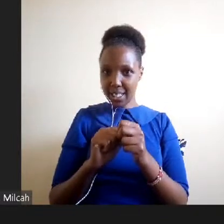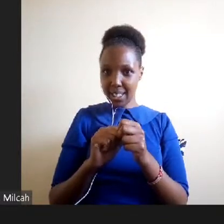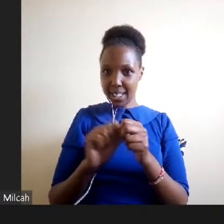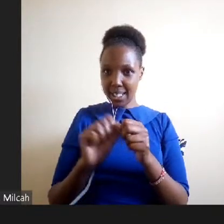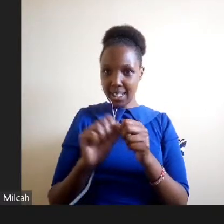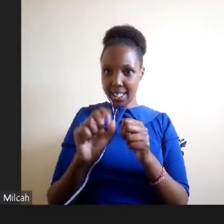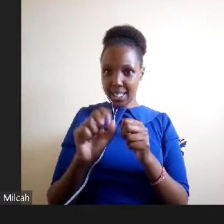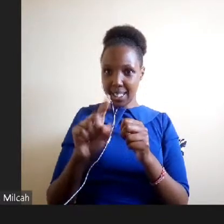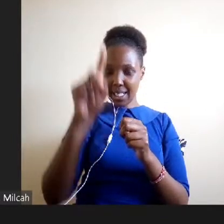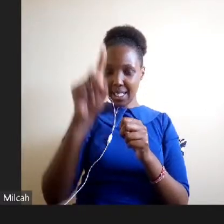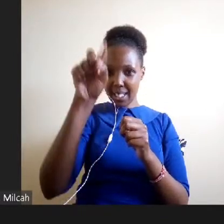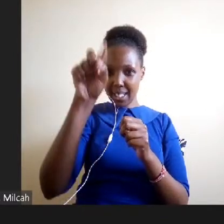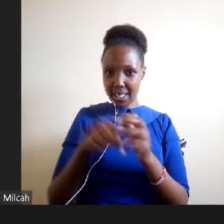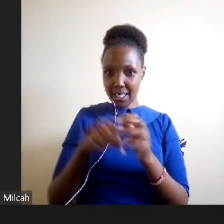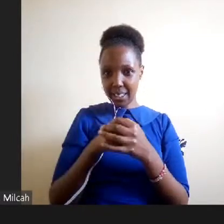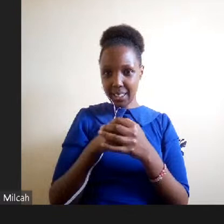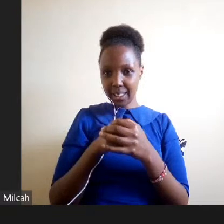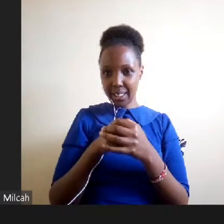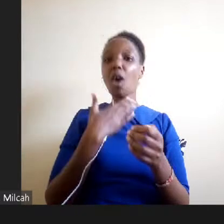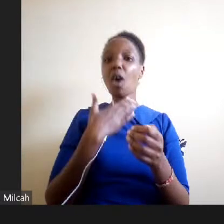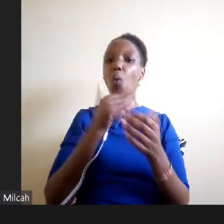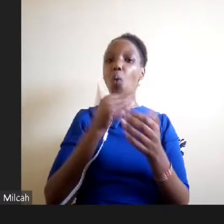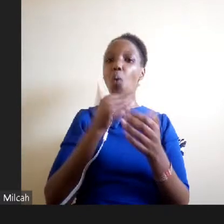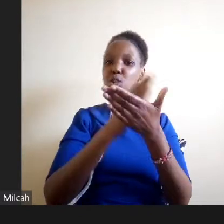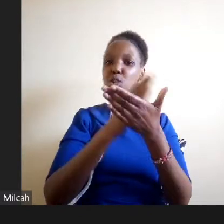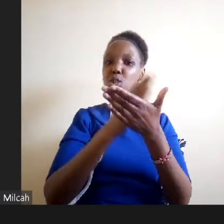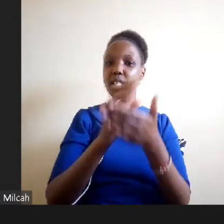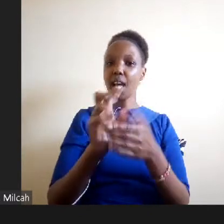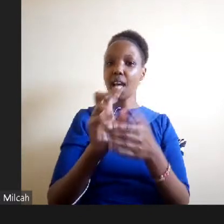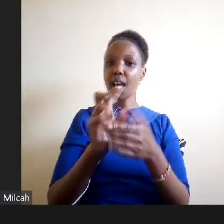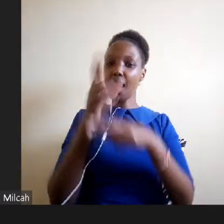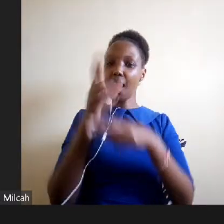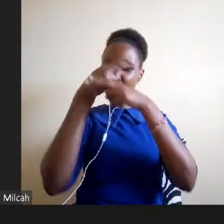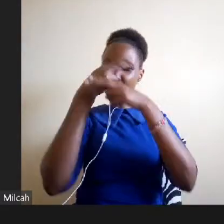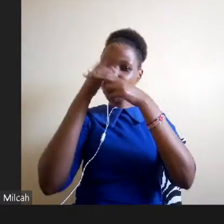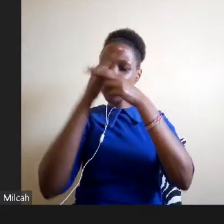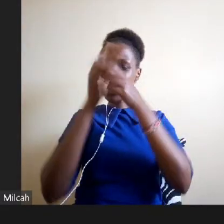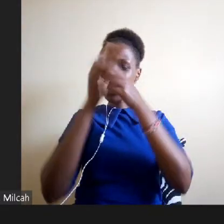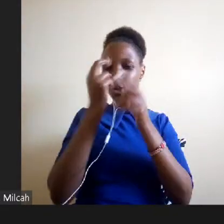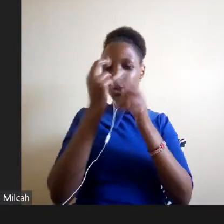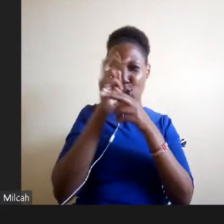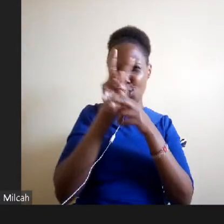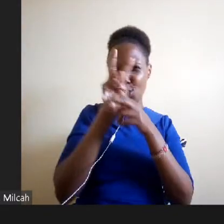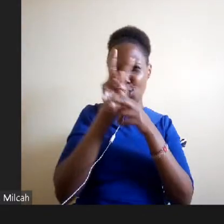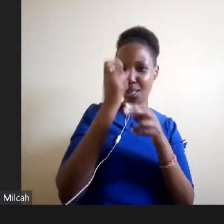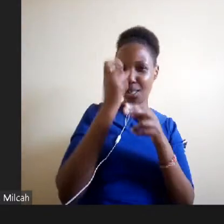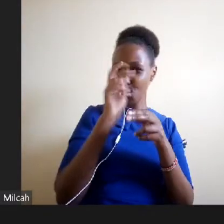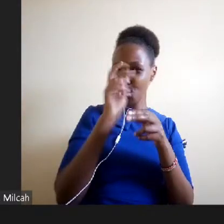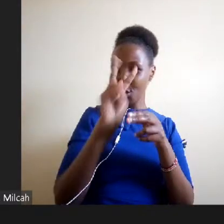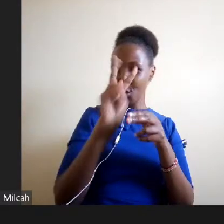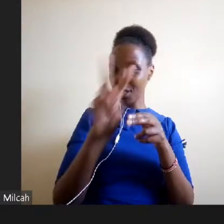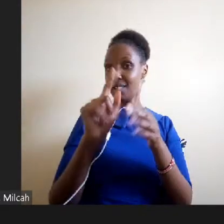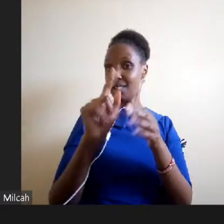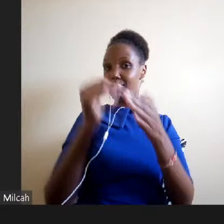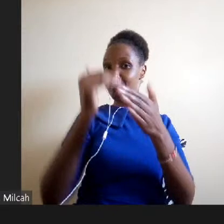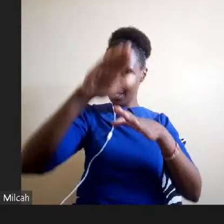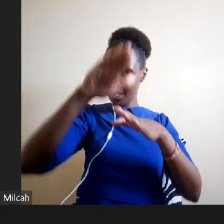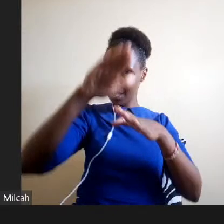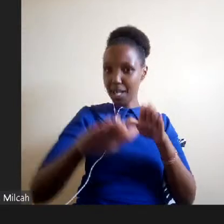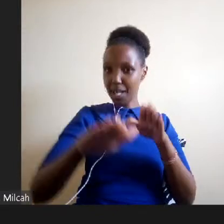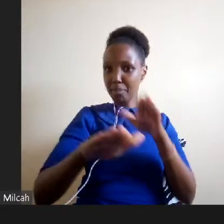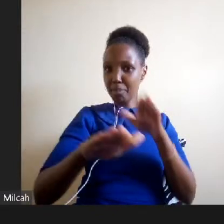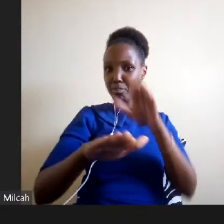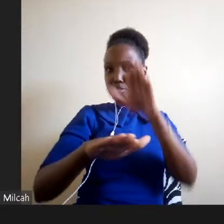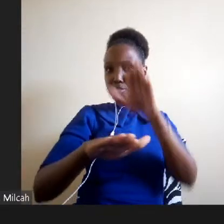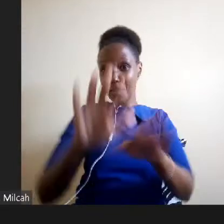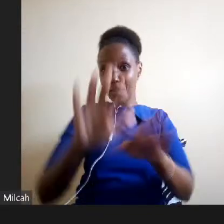And I would also like to share a video with you people so that you're able to see how step by step you can be able to filter